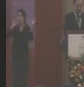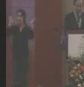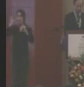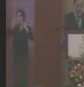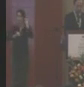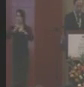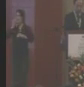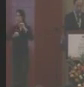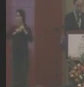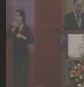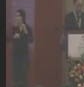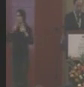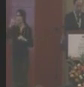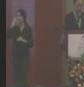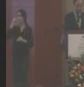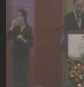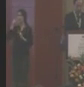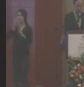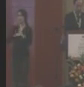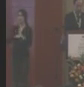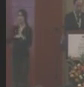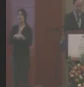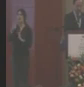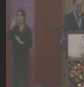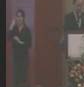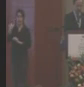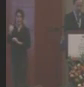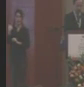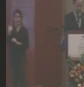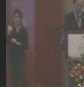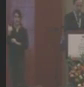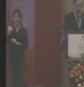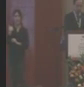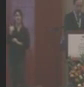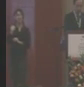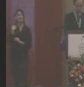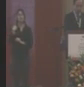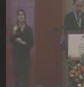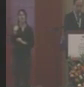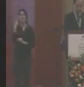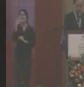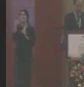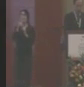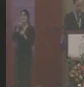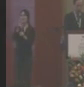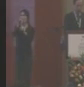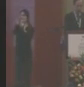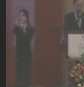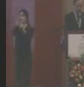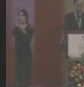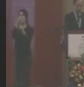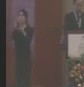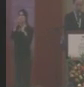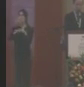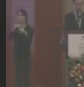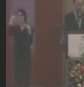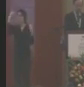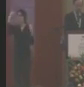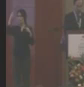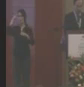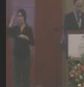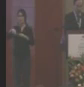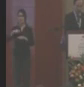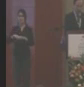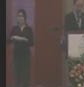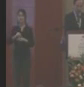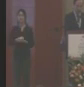working on a national strategy for the reduction of disaster risk reduction based on specific indicators and included in our